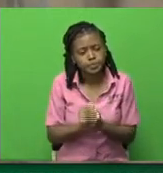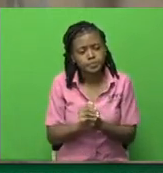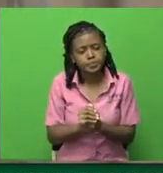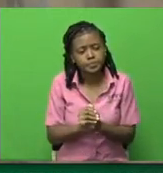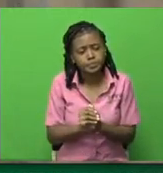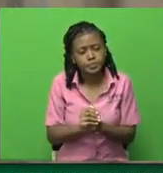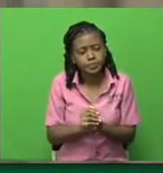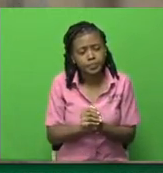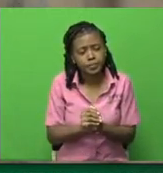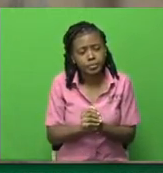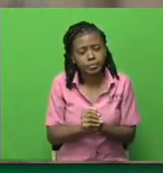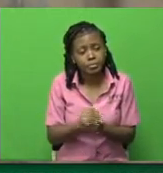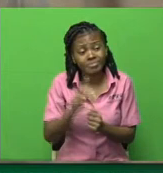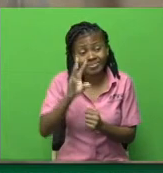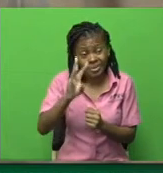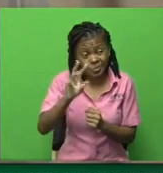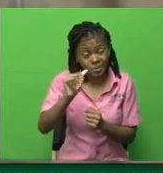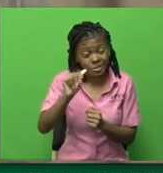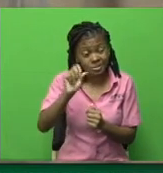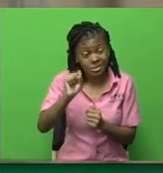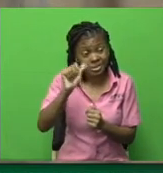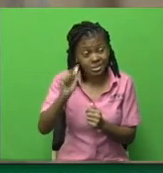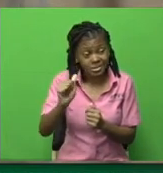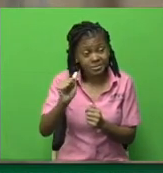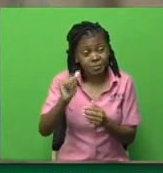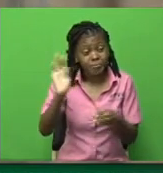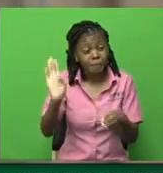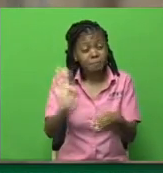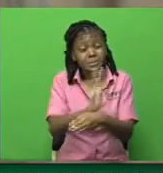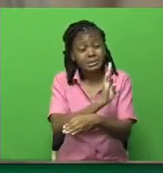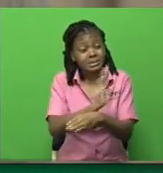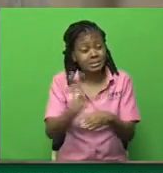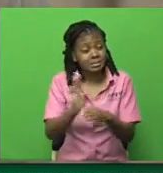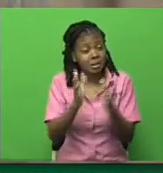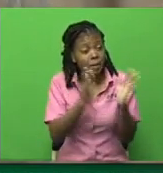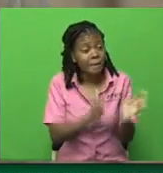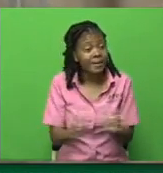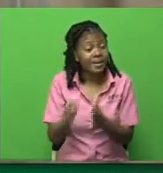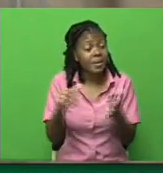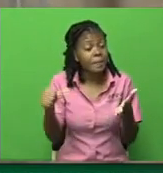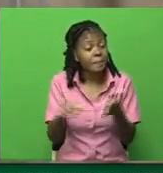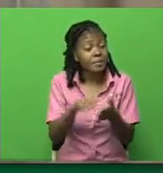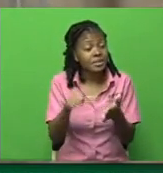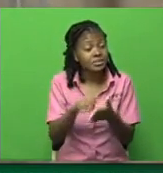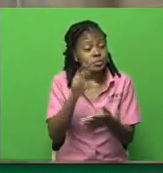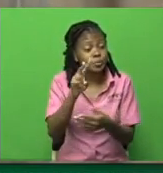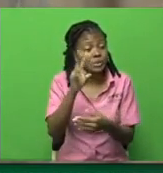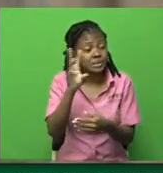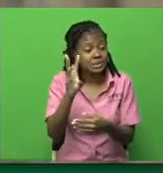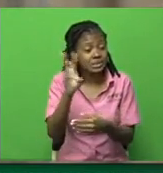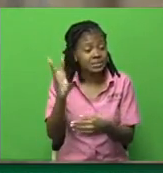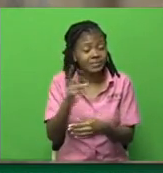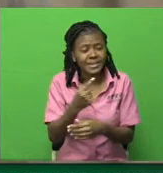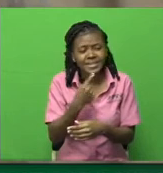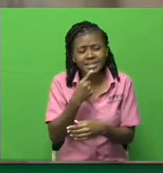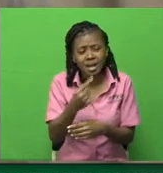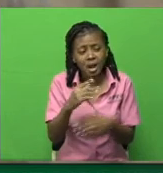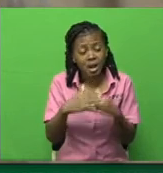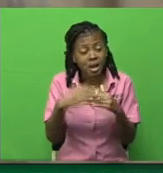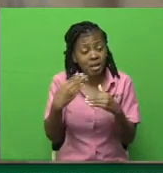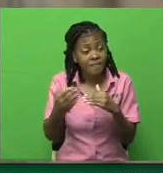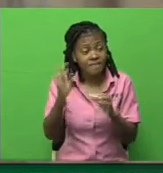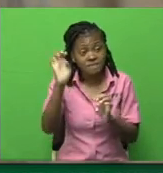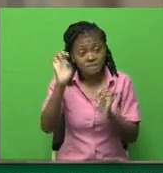business plan page 266 it says based upon the evaluation process described above